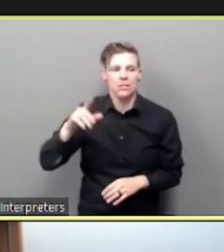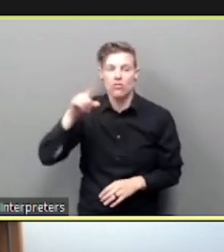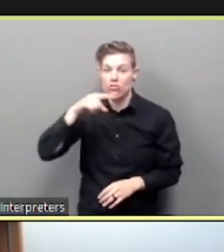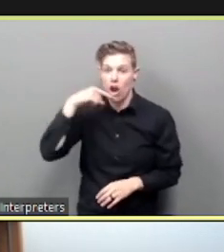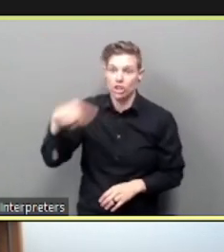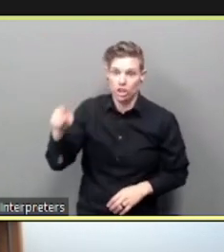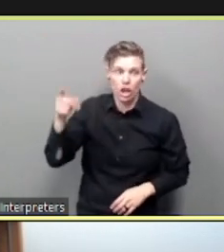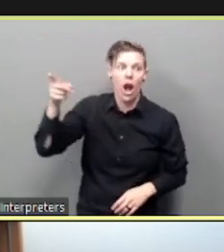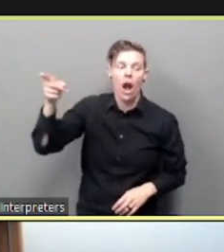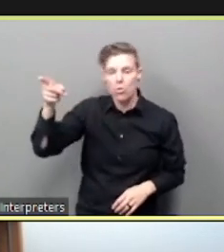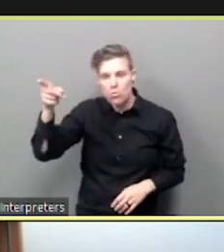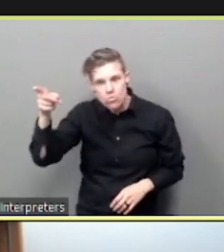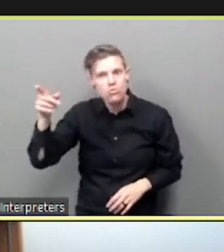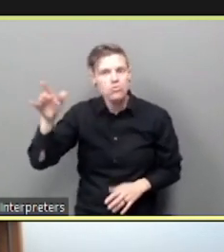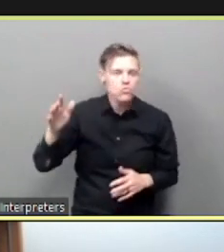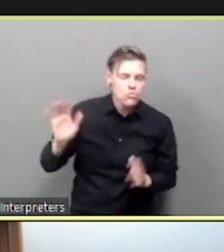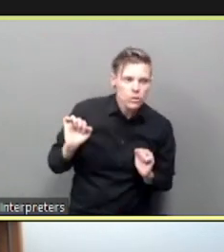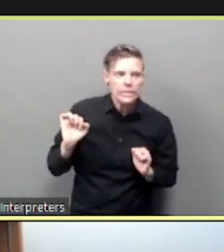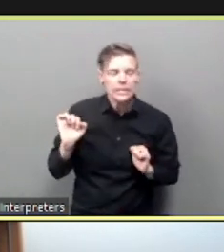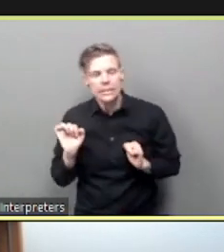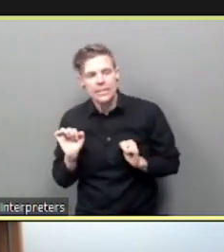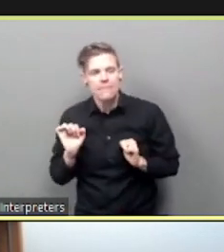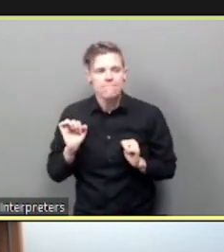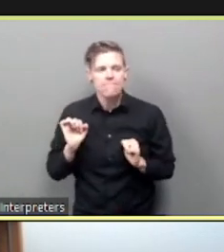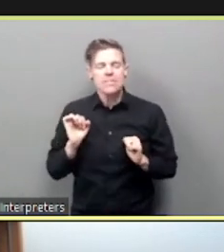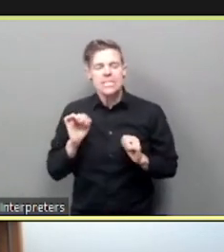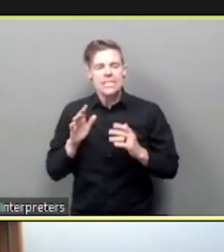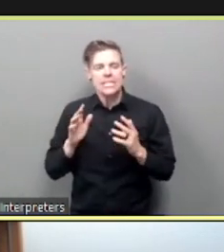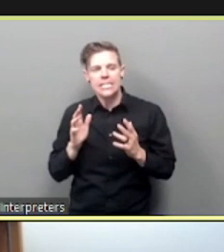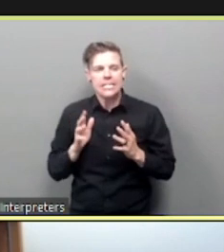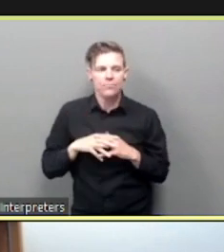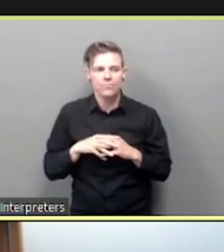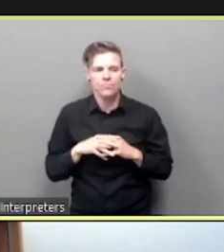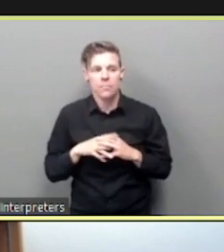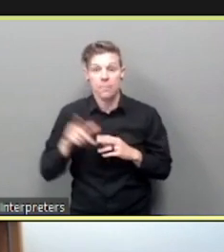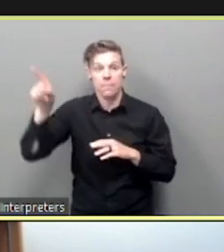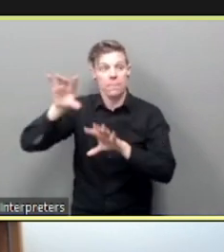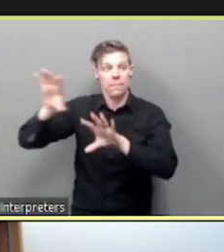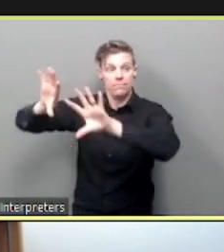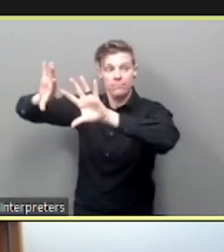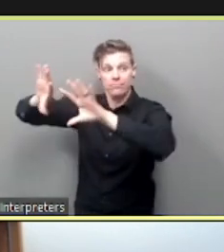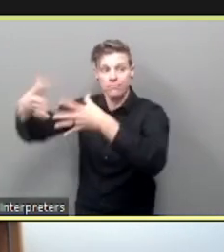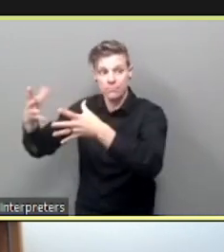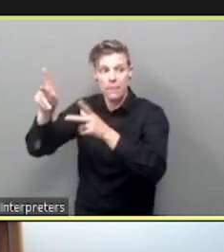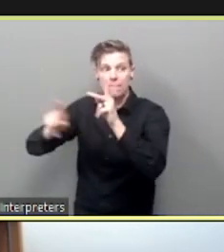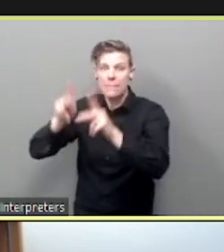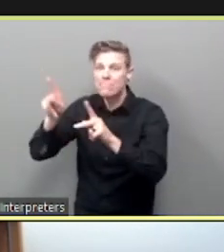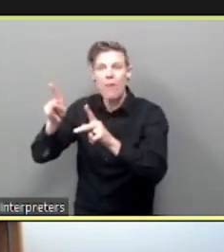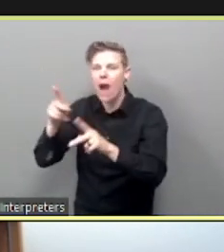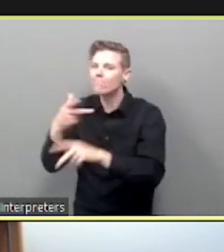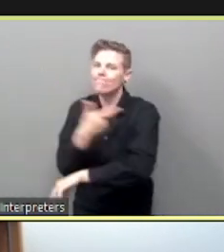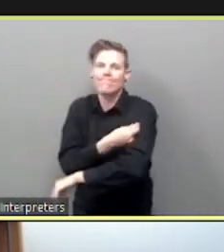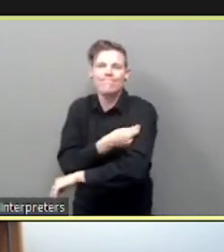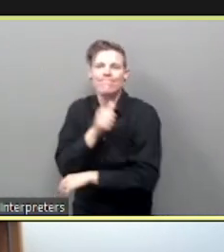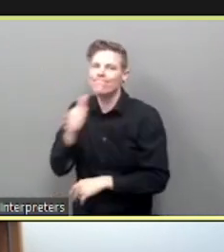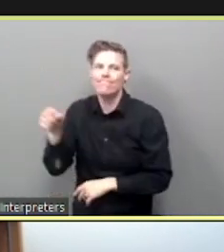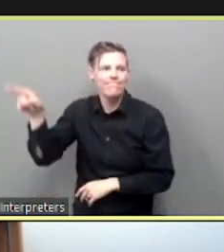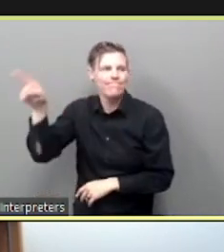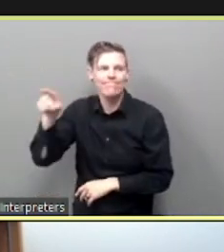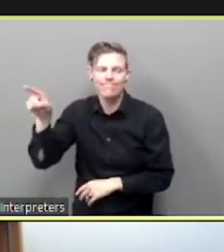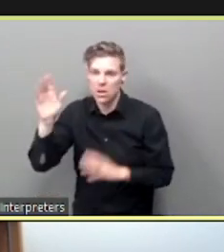much smaller proportion of their citizens vaccinated than we do here in the United States.